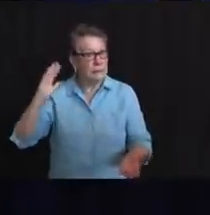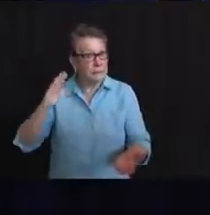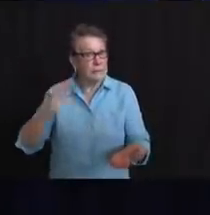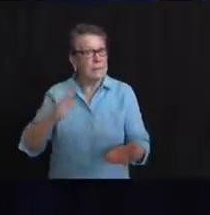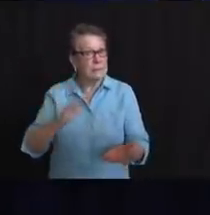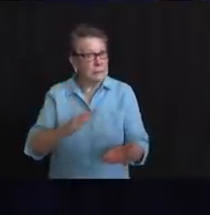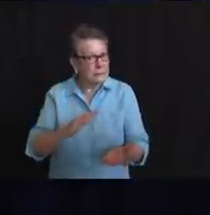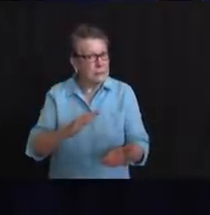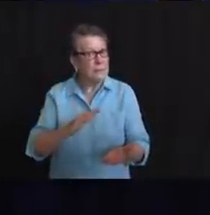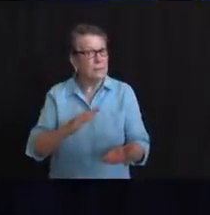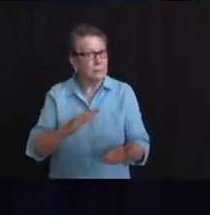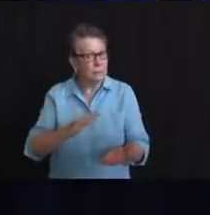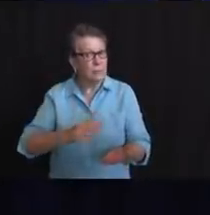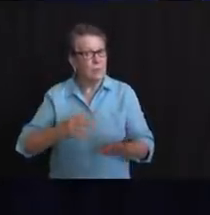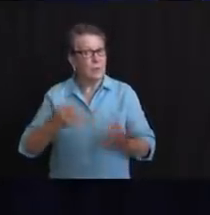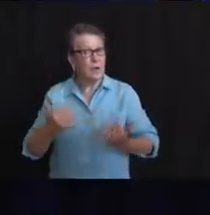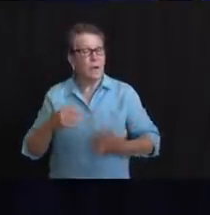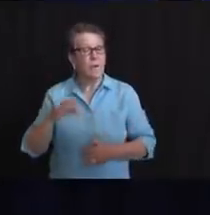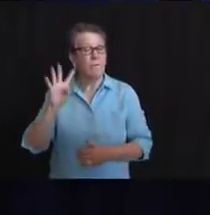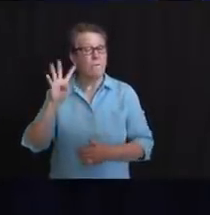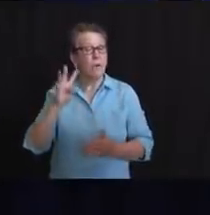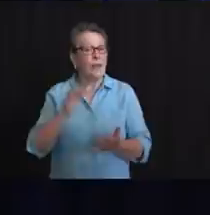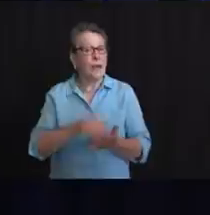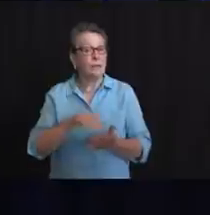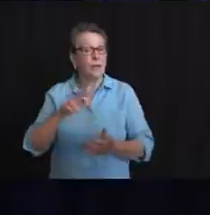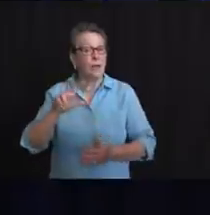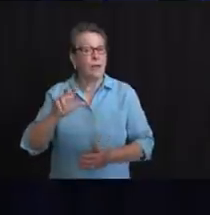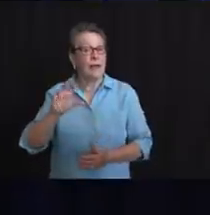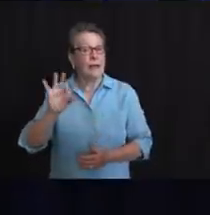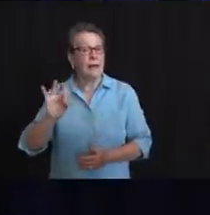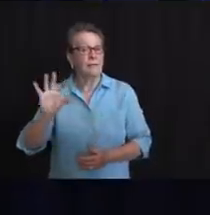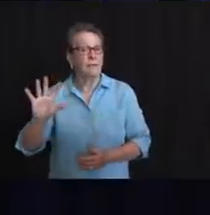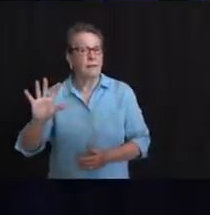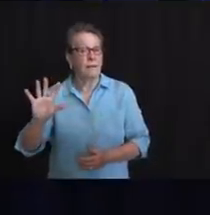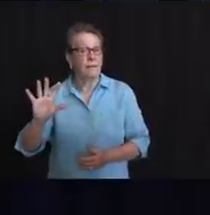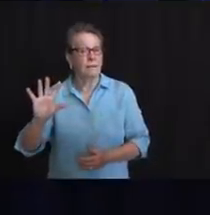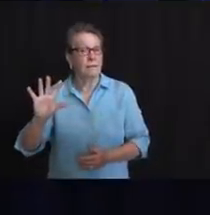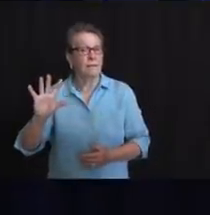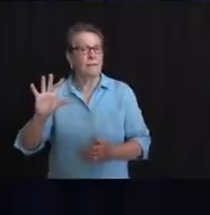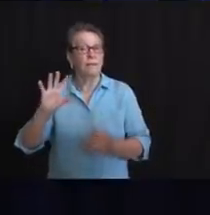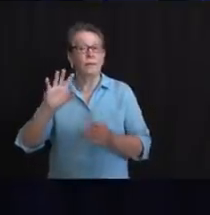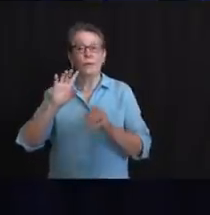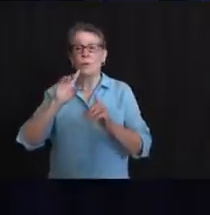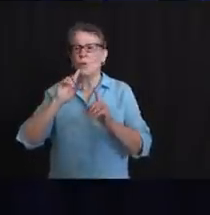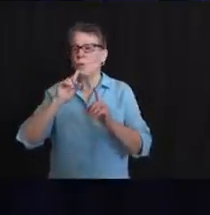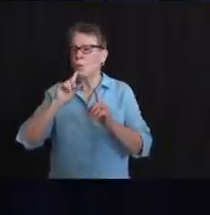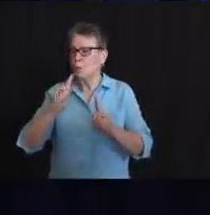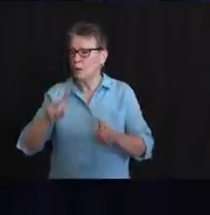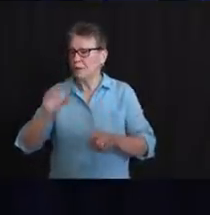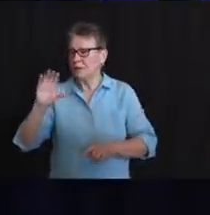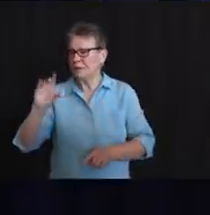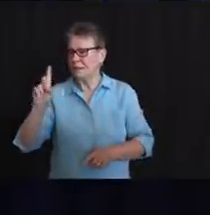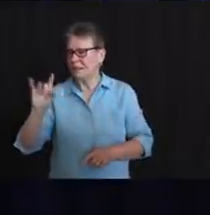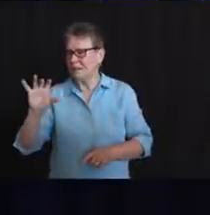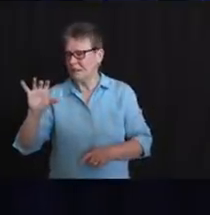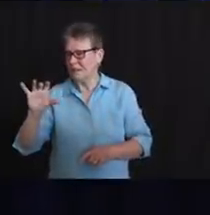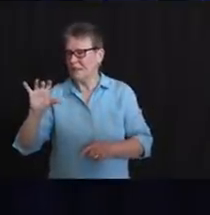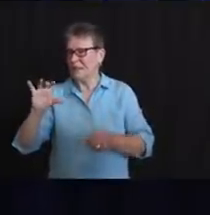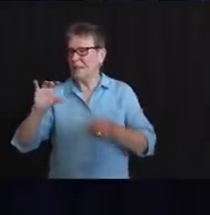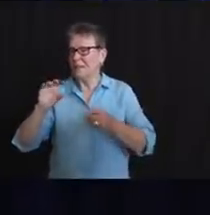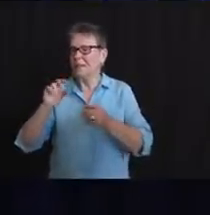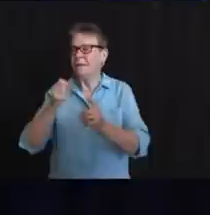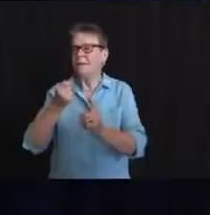There are currently 4,395 reports of CDC variants of concern in New Jersey.